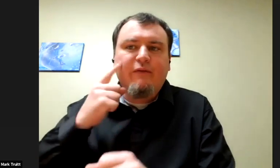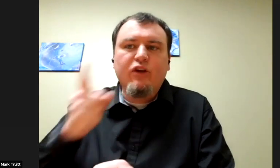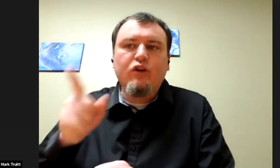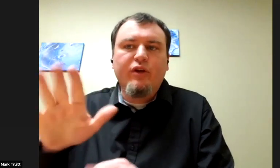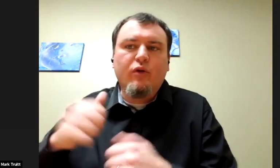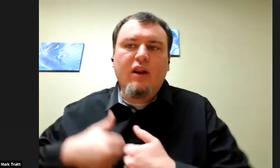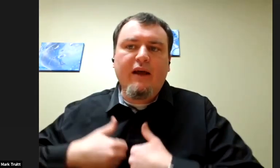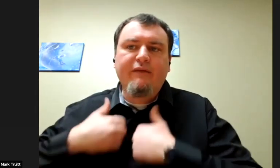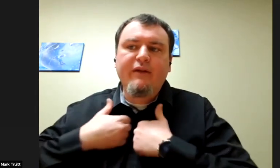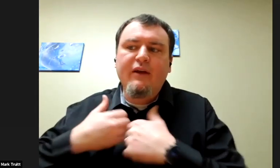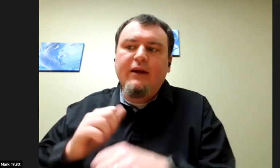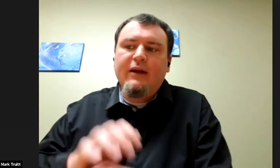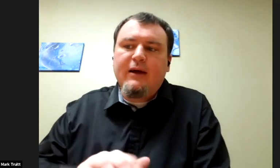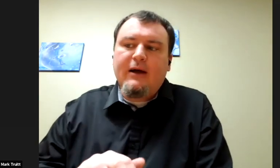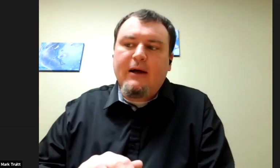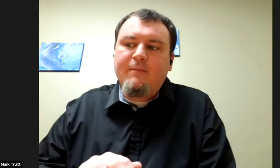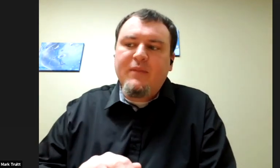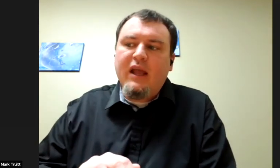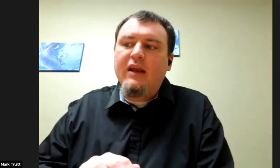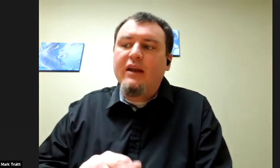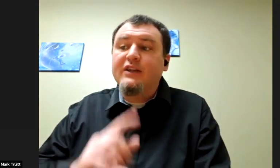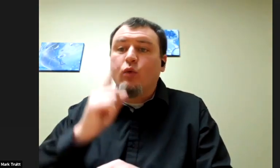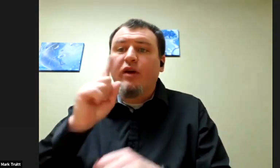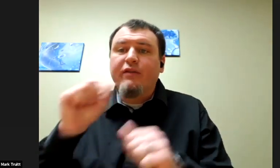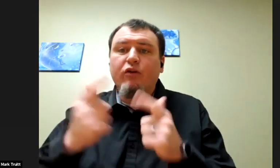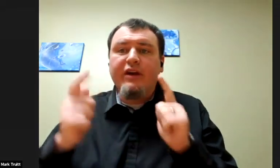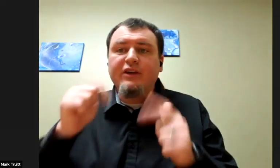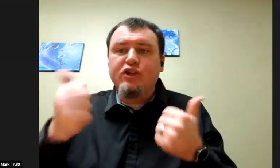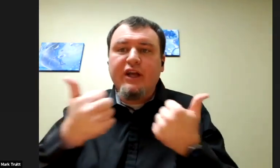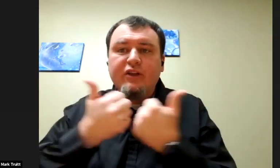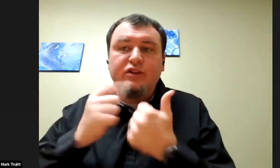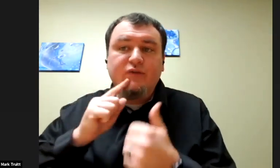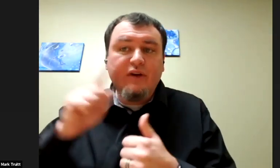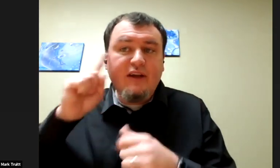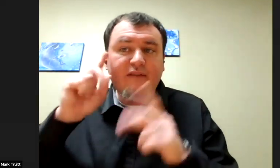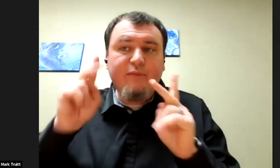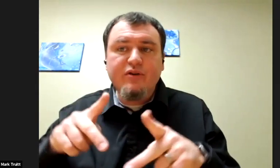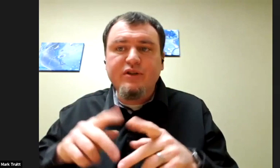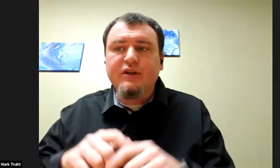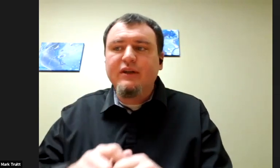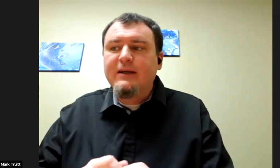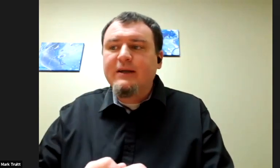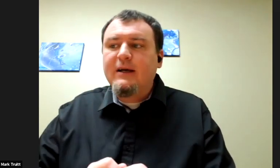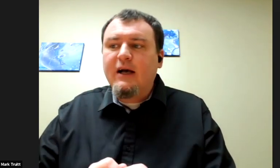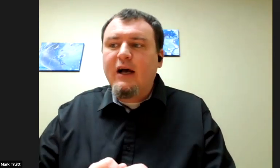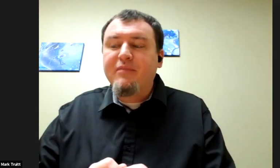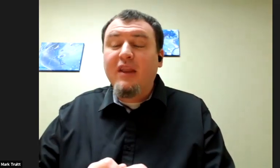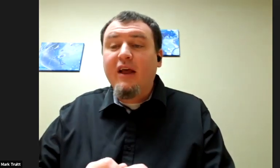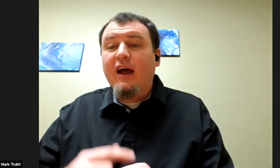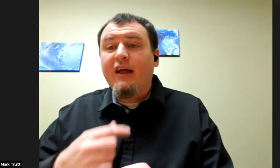does that make for you in your life? And it's one of the greatest challenges for a deaf person.